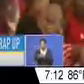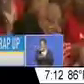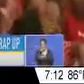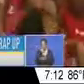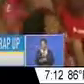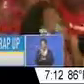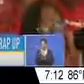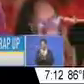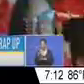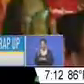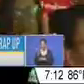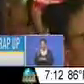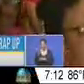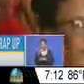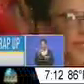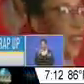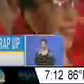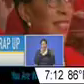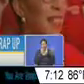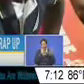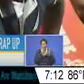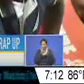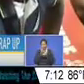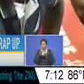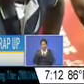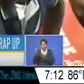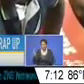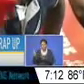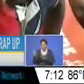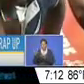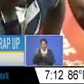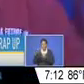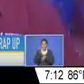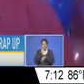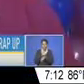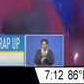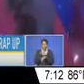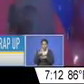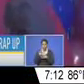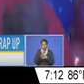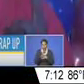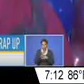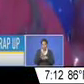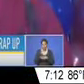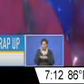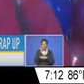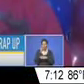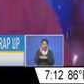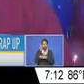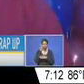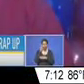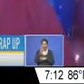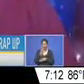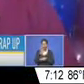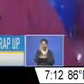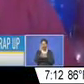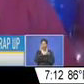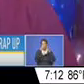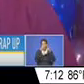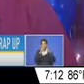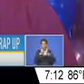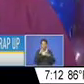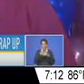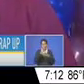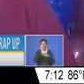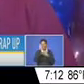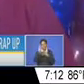just do anything. We lay a proper plan. Tonight we lay the foundation. Tomorrow we're putting up the house. And at the end, the Prime